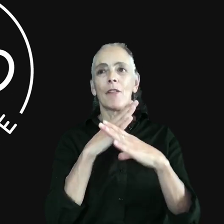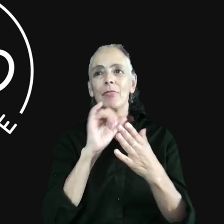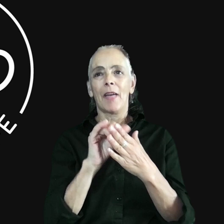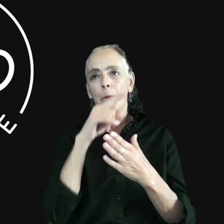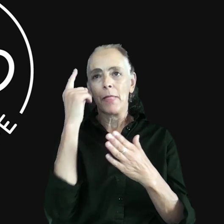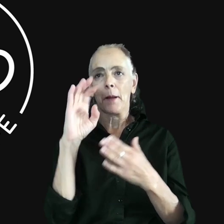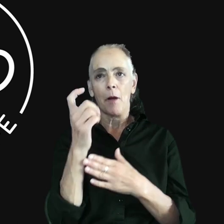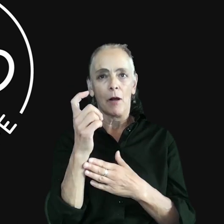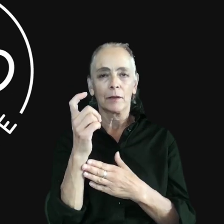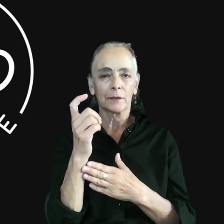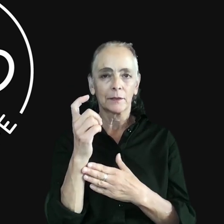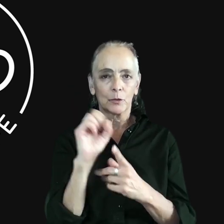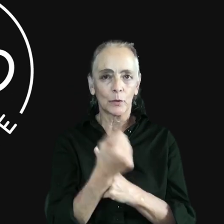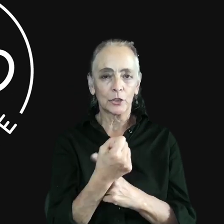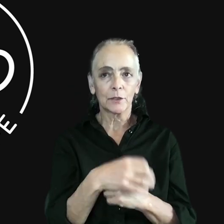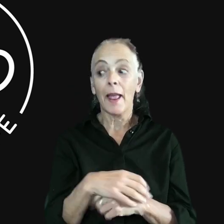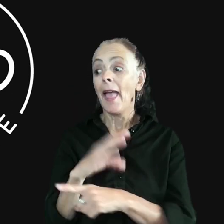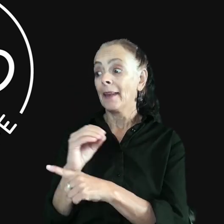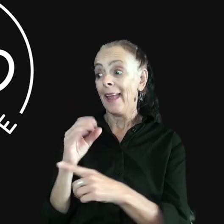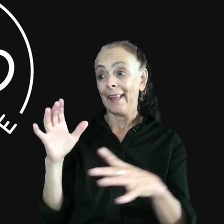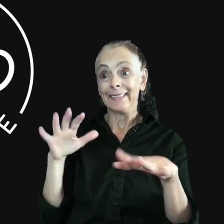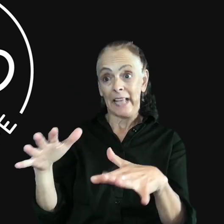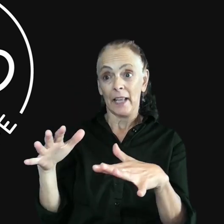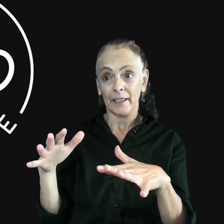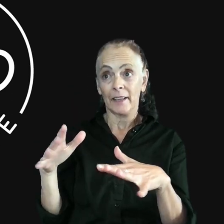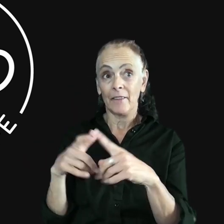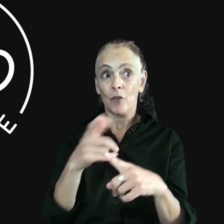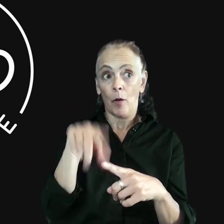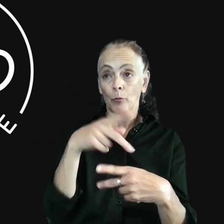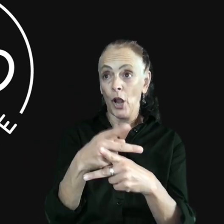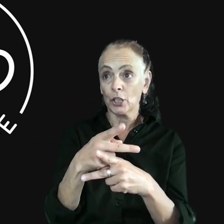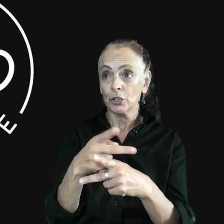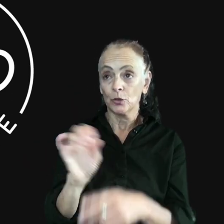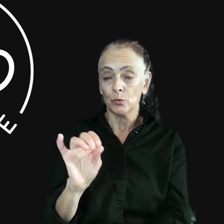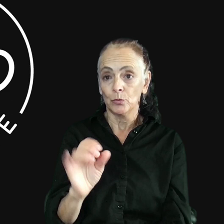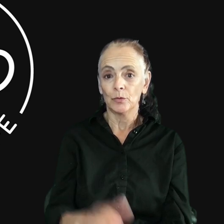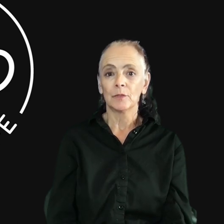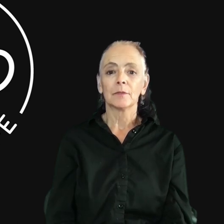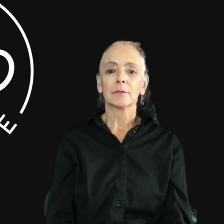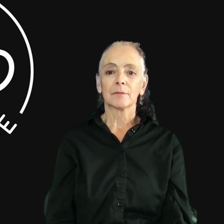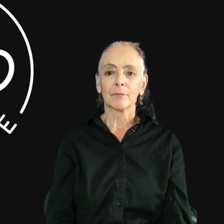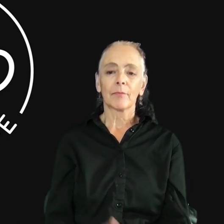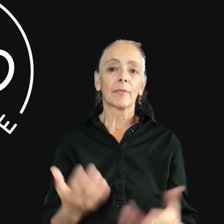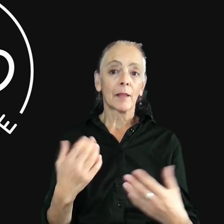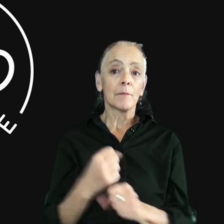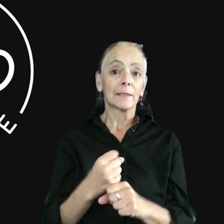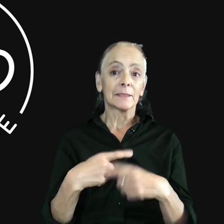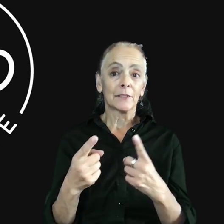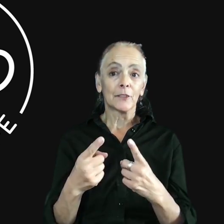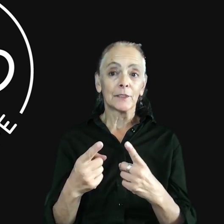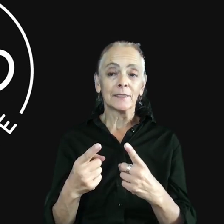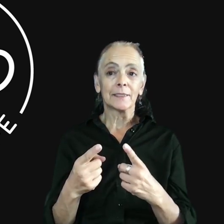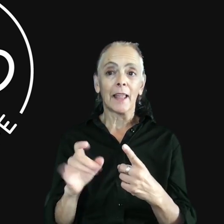of that and being and the anxiety yes and the anxiety on the production side because i mean uh it makes the difference between uh hey